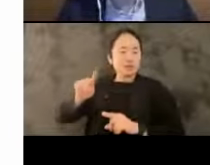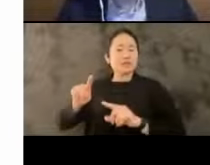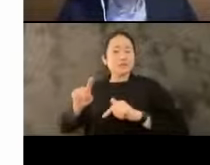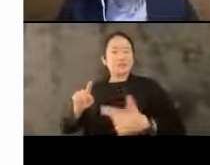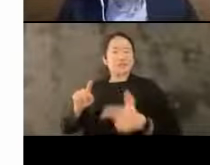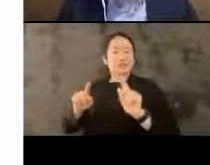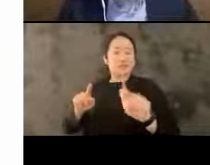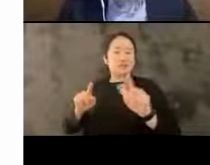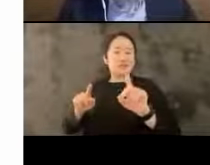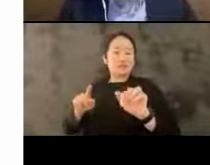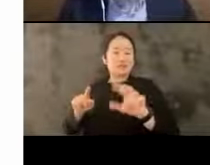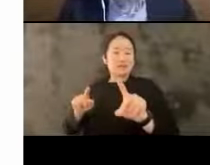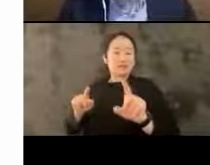here.